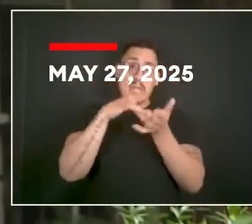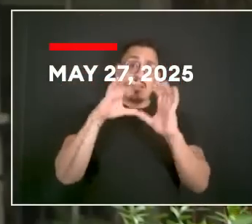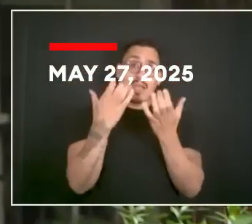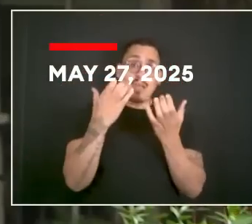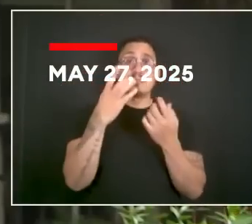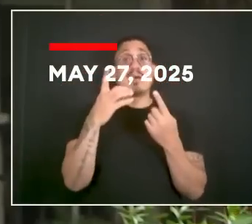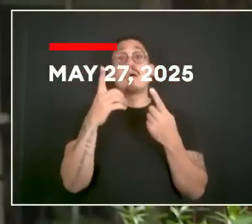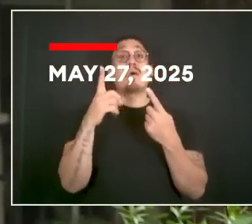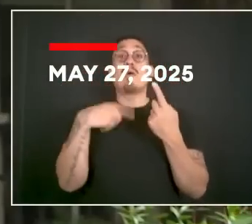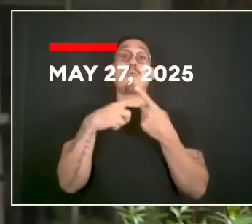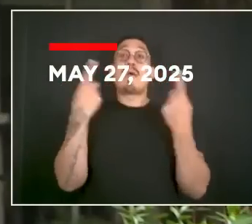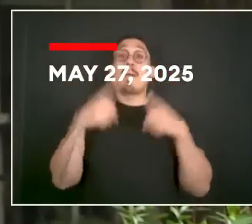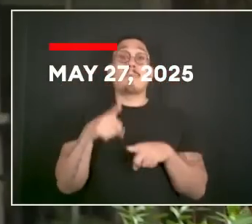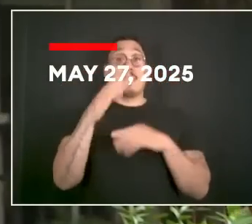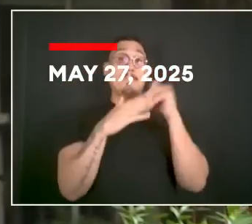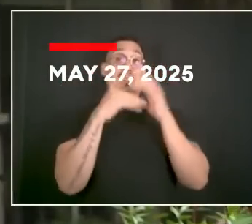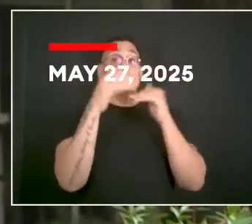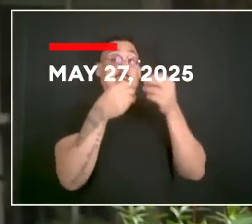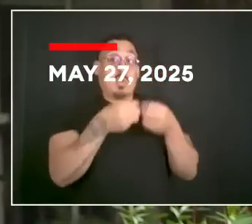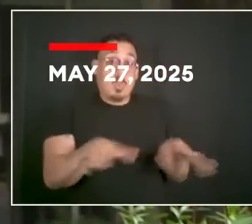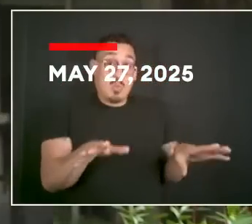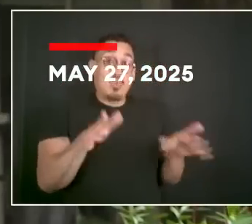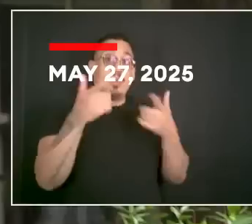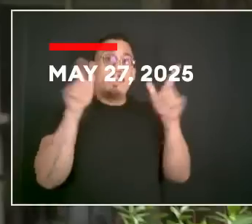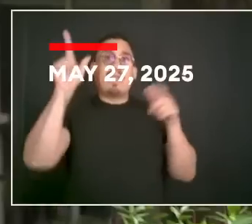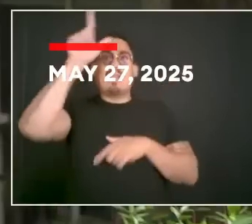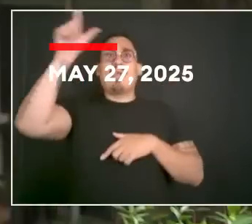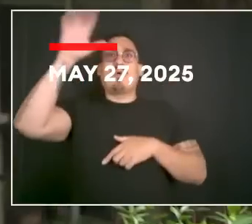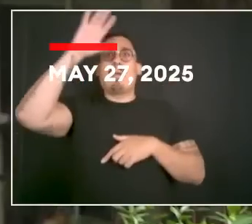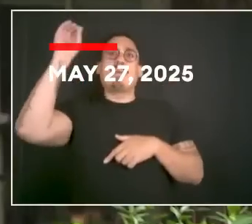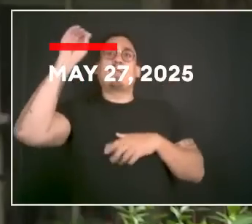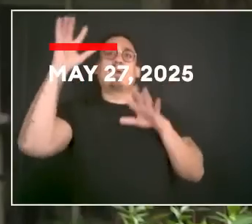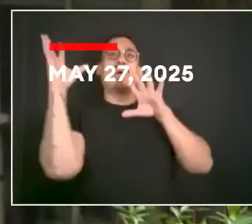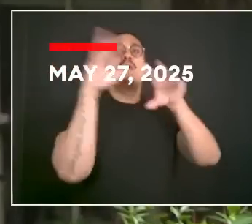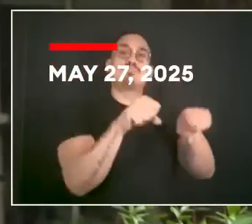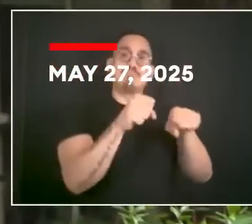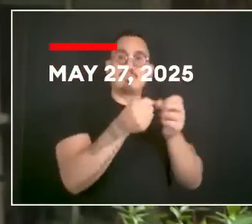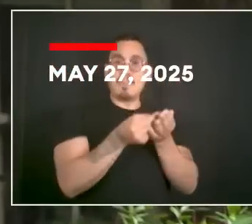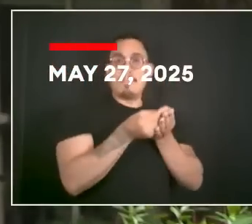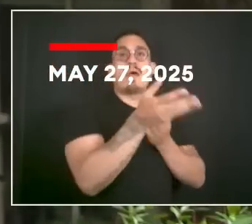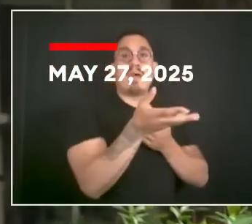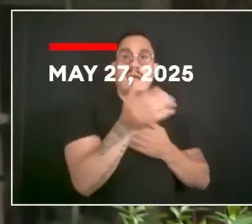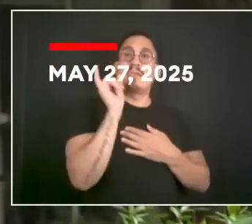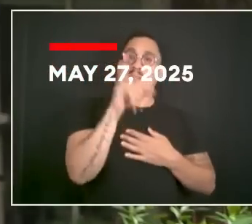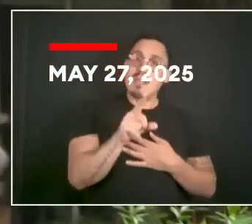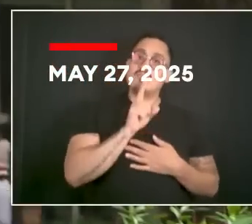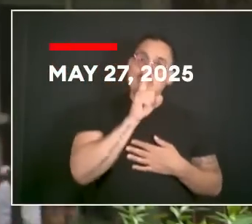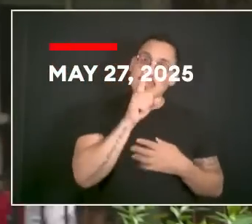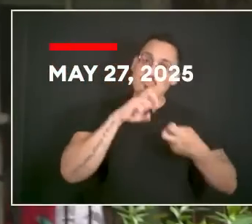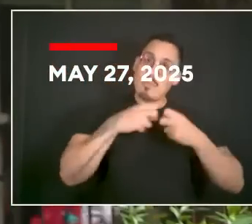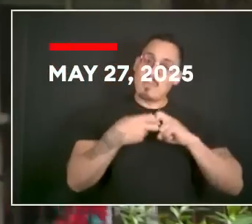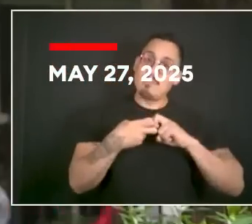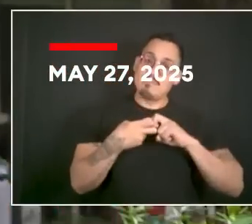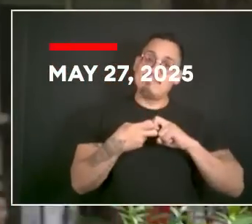come in and purchase those properties. And now you have a real problem. The heart and soul of this city, I think